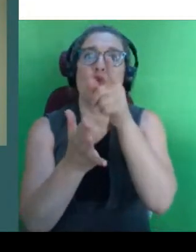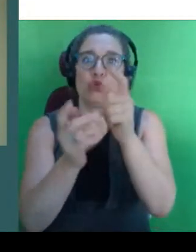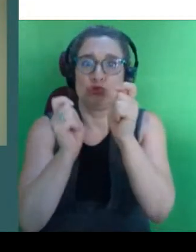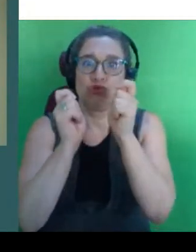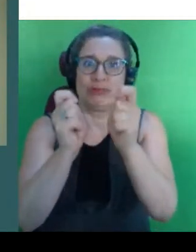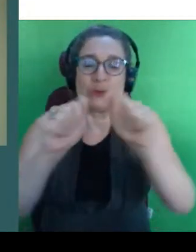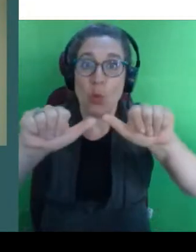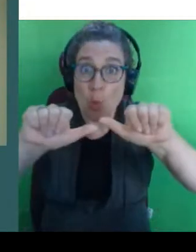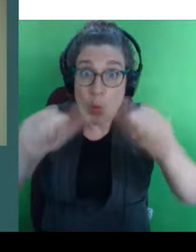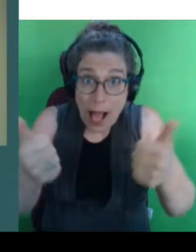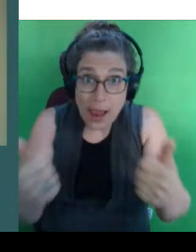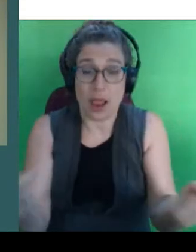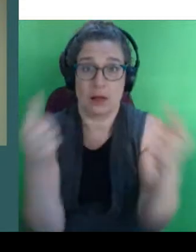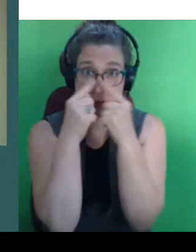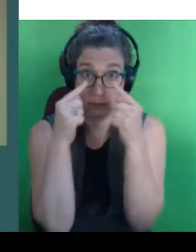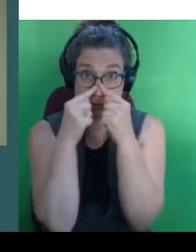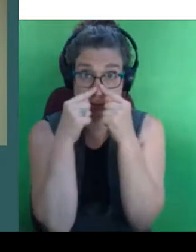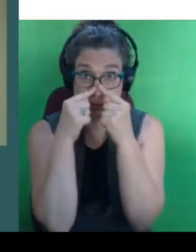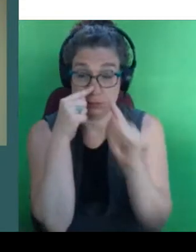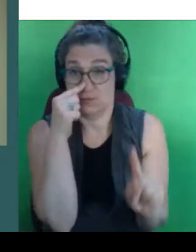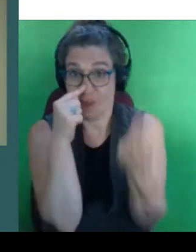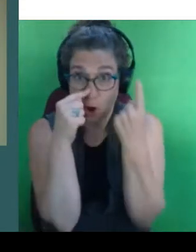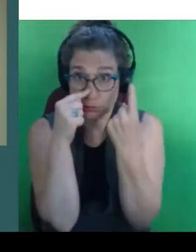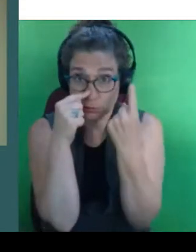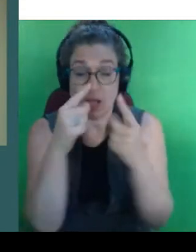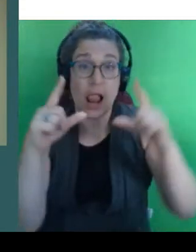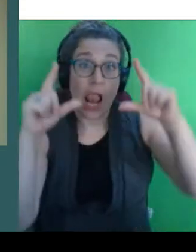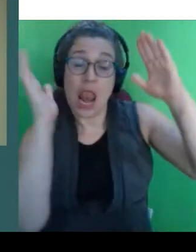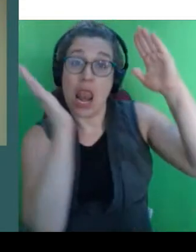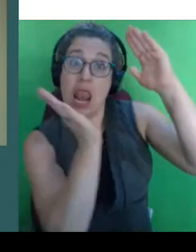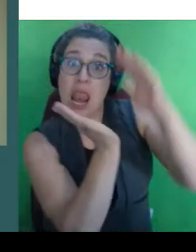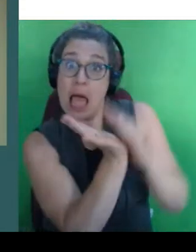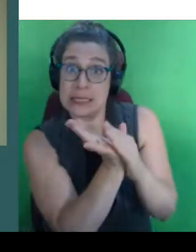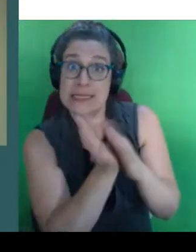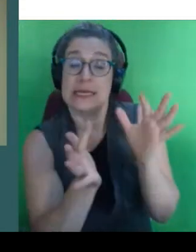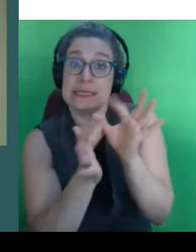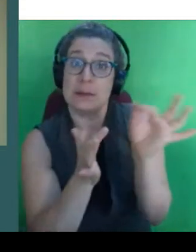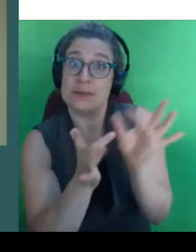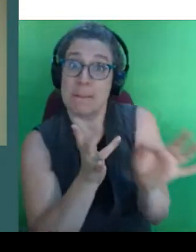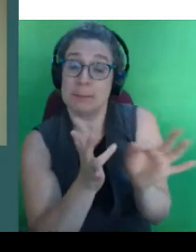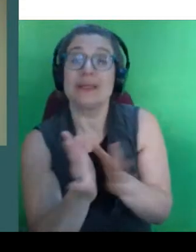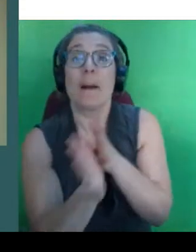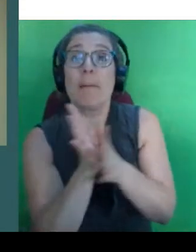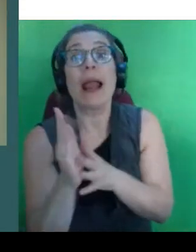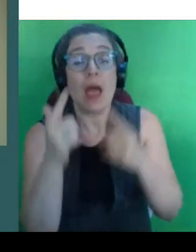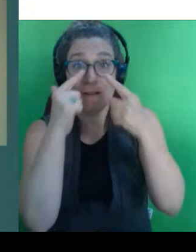have minimal symptoms. If that's well controlled, anything